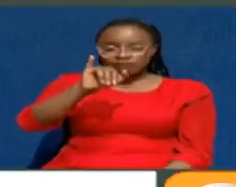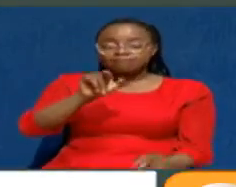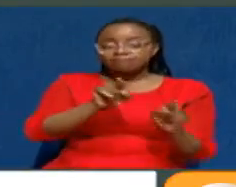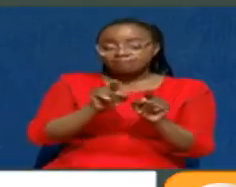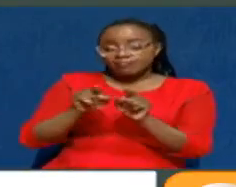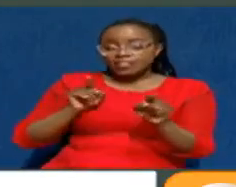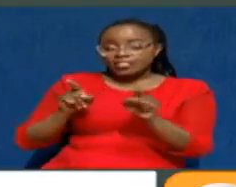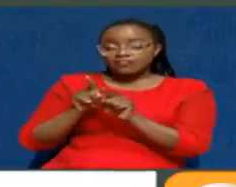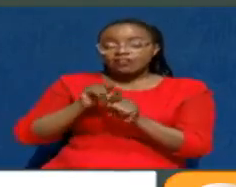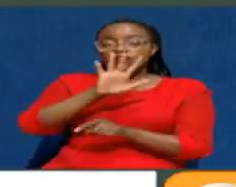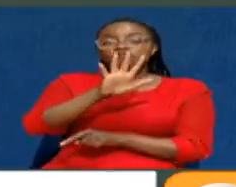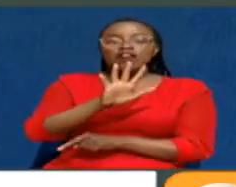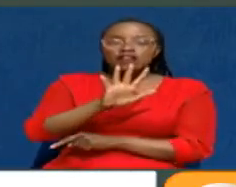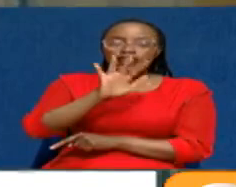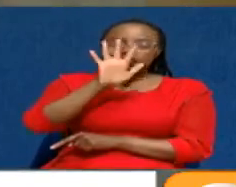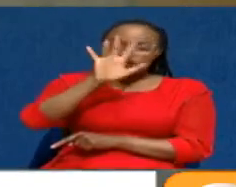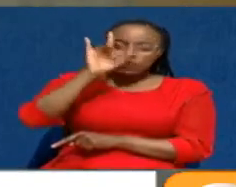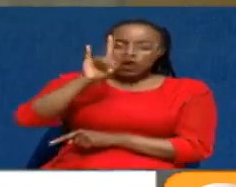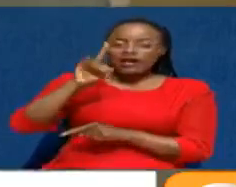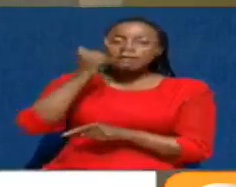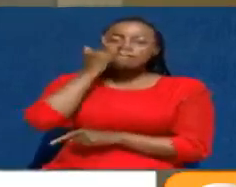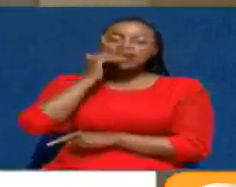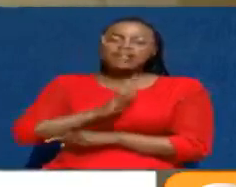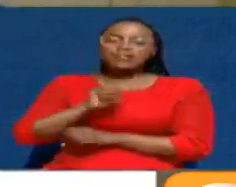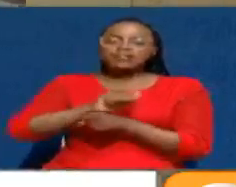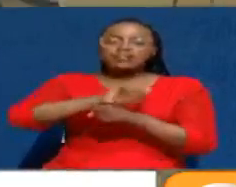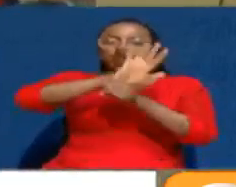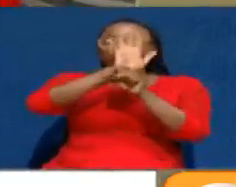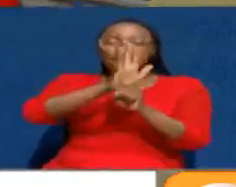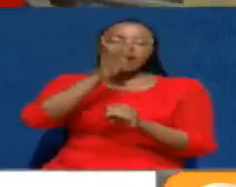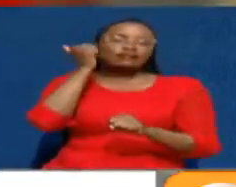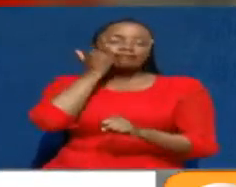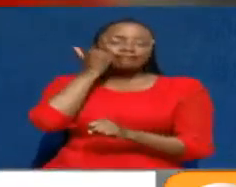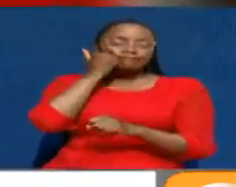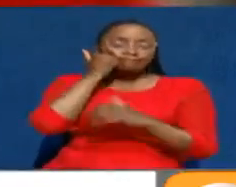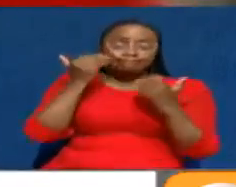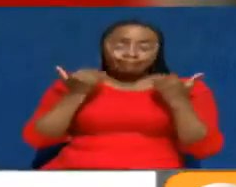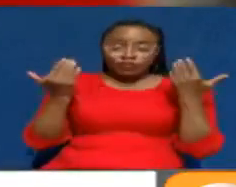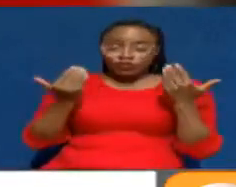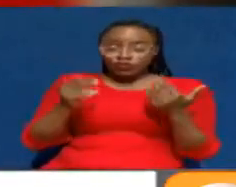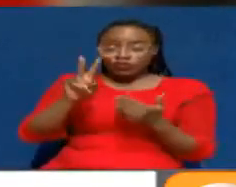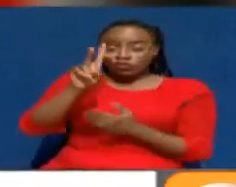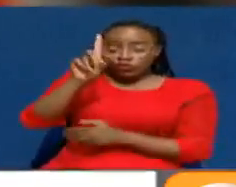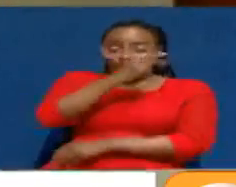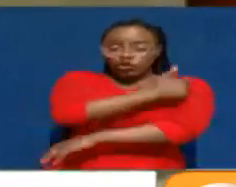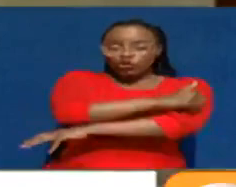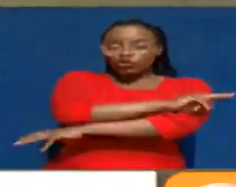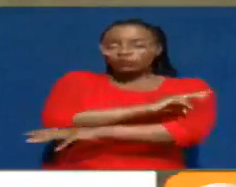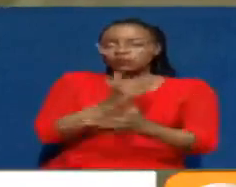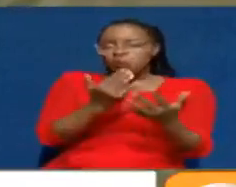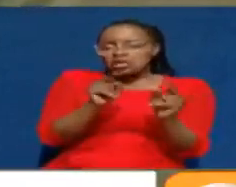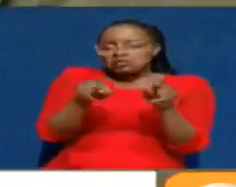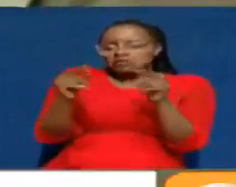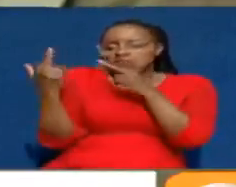one of the 551 COVID-19 patients who are currently admitted at the 21 hospitals